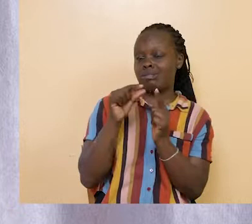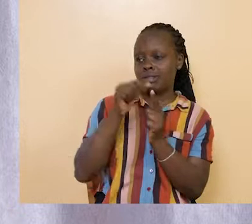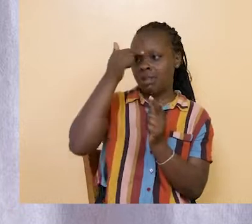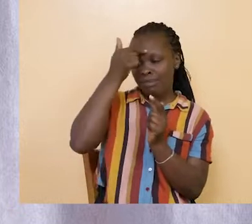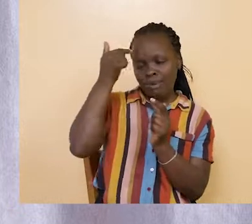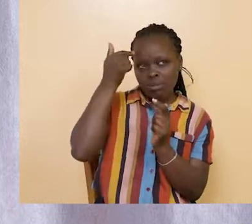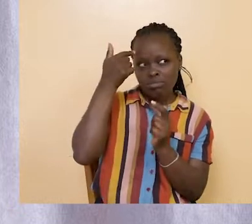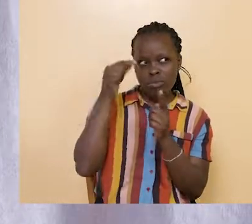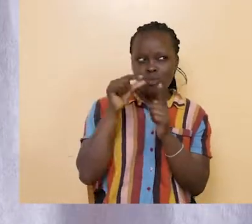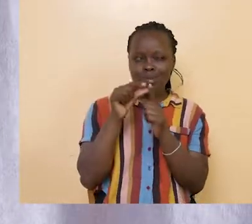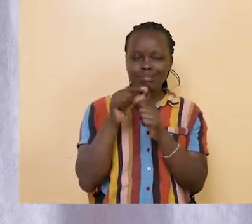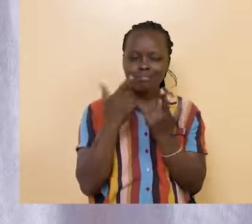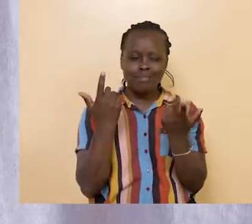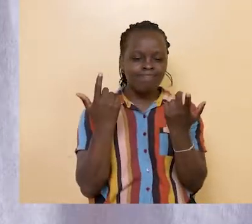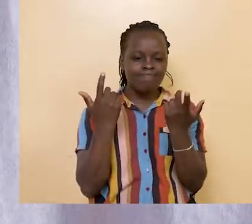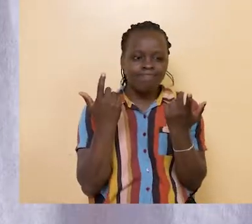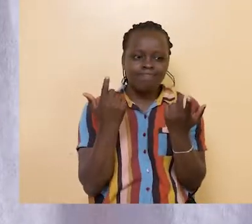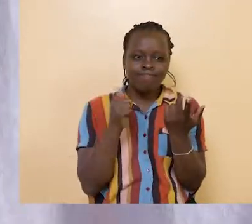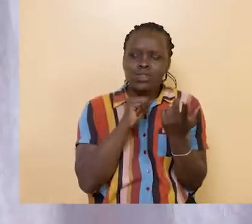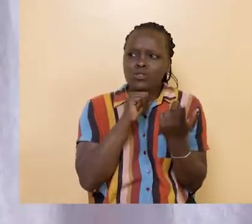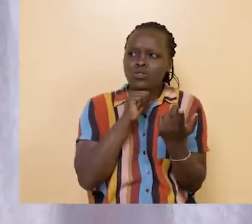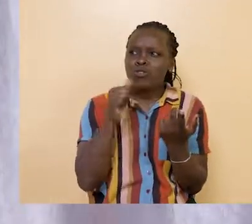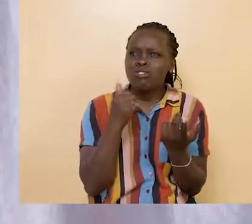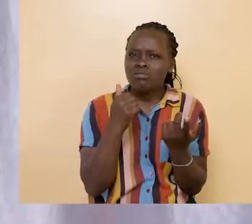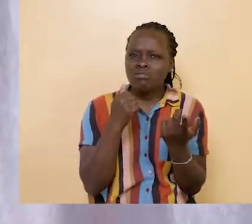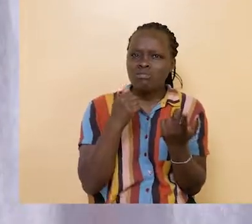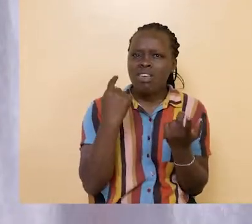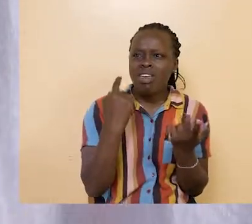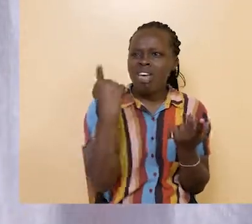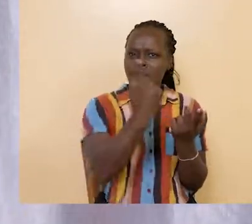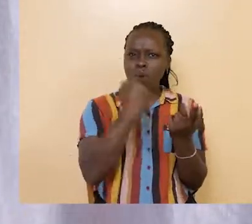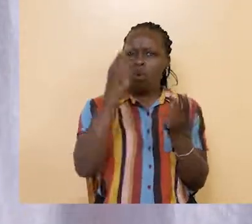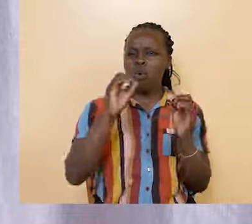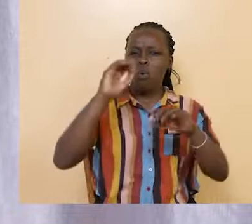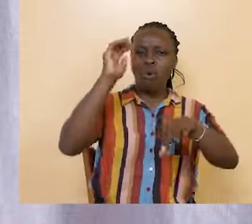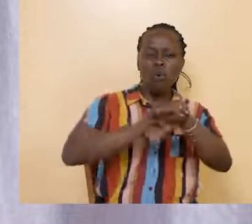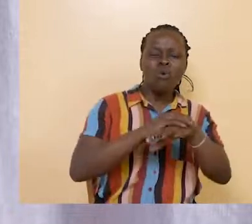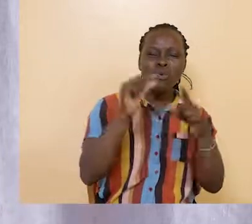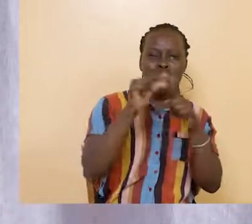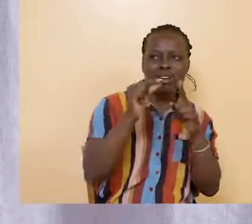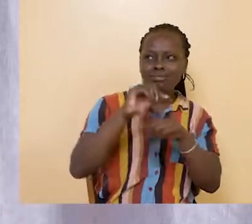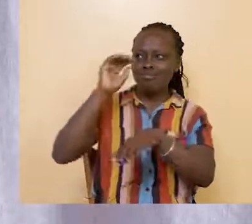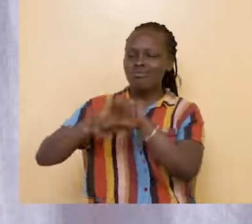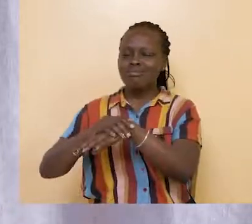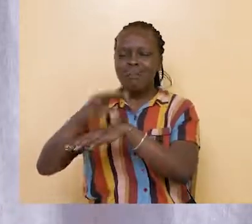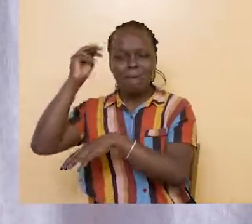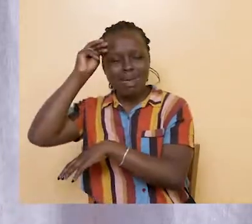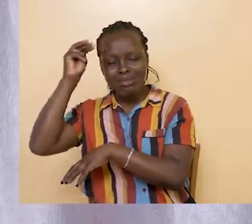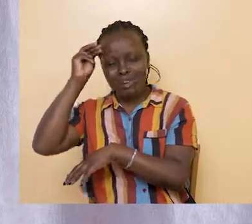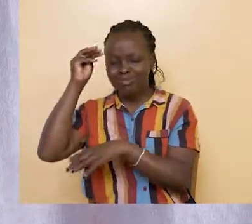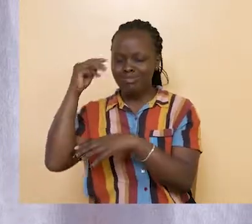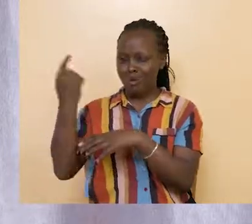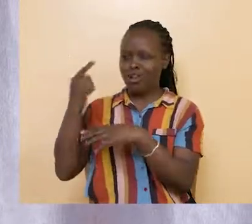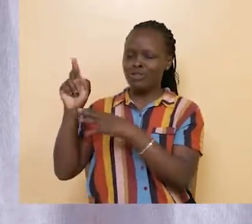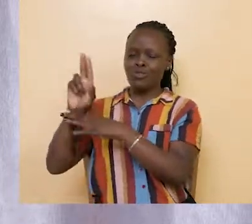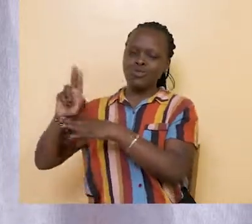Because words are not, they are not linear in terms of they're just good words and good memories that we have where